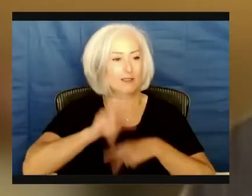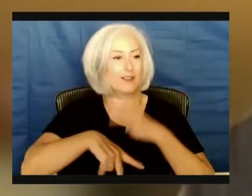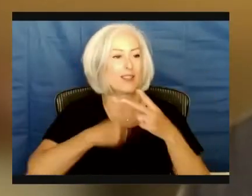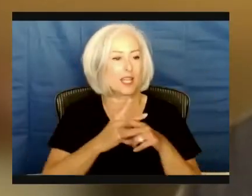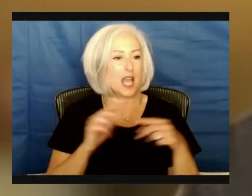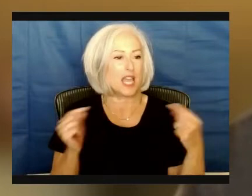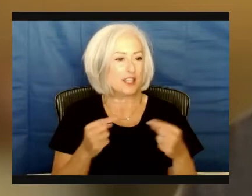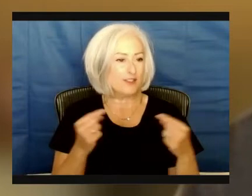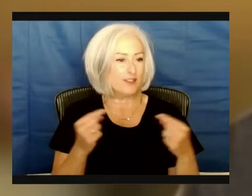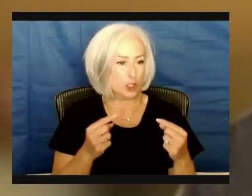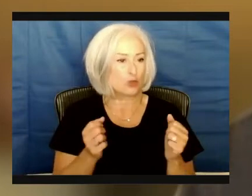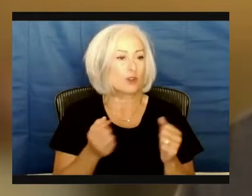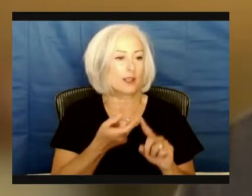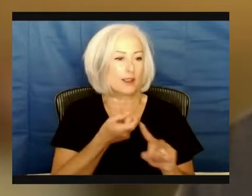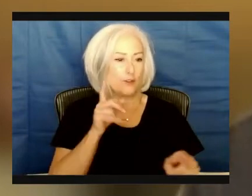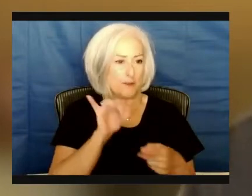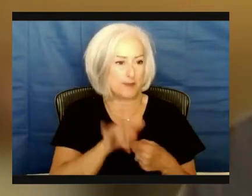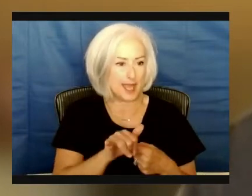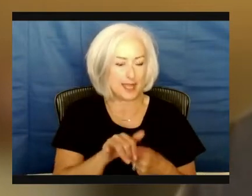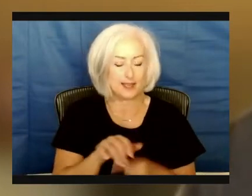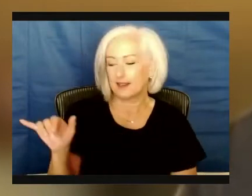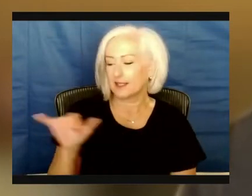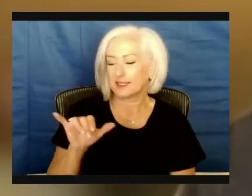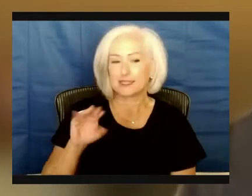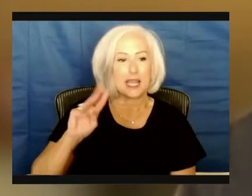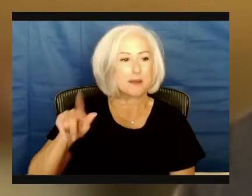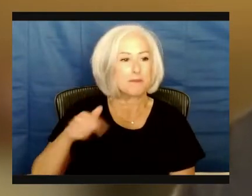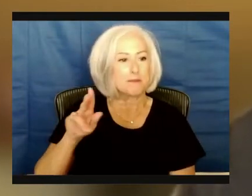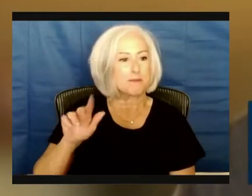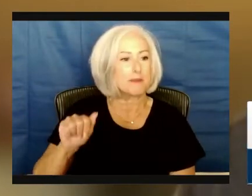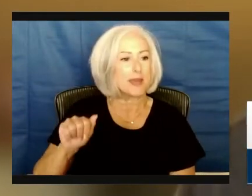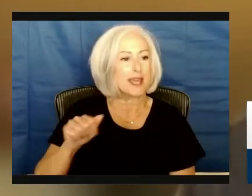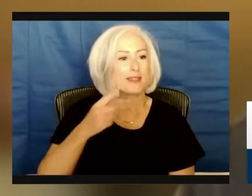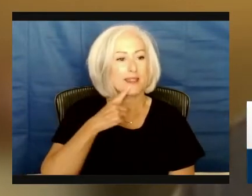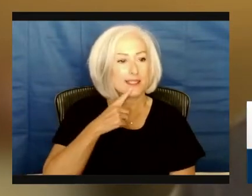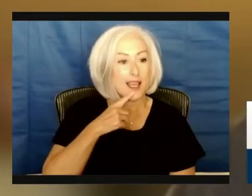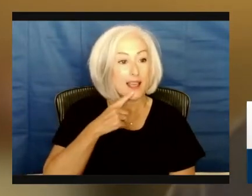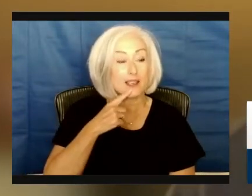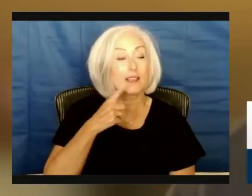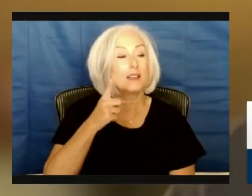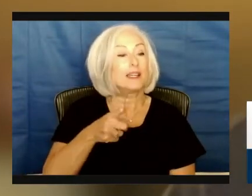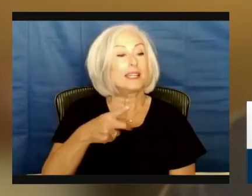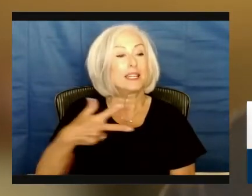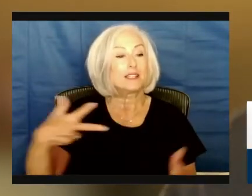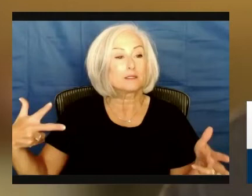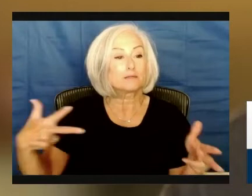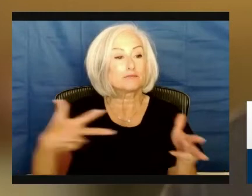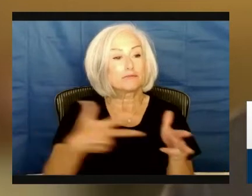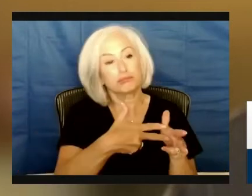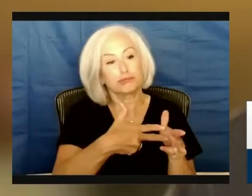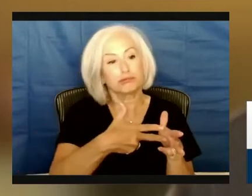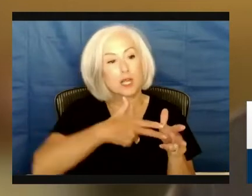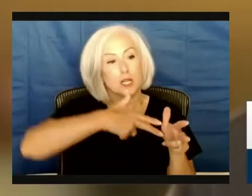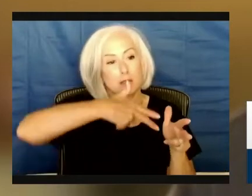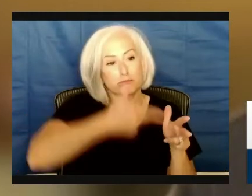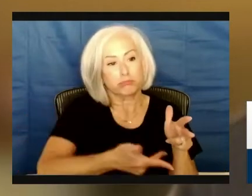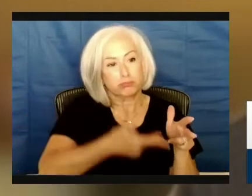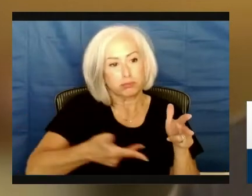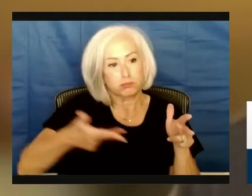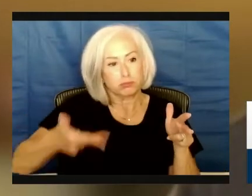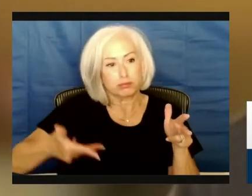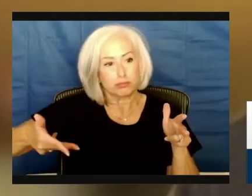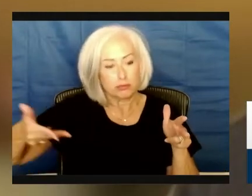and just as Samantha shared, you get tossed around when that train tipped over. And so we did see a